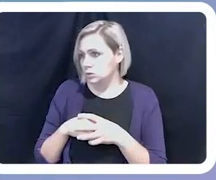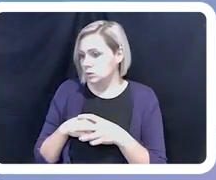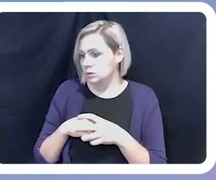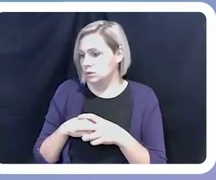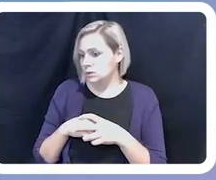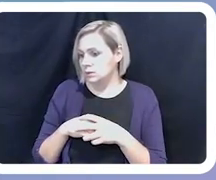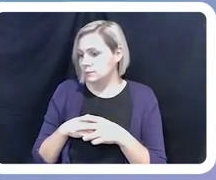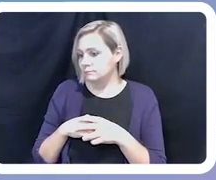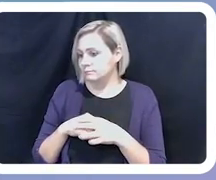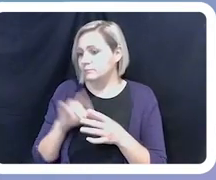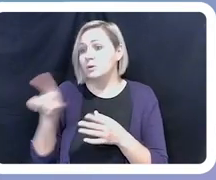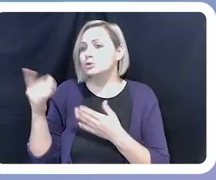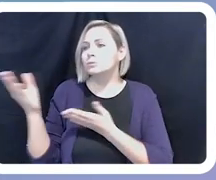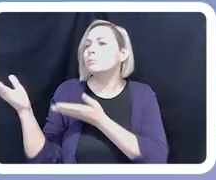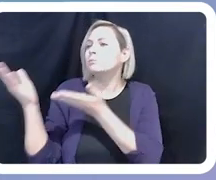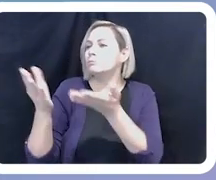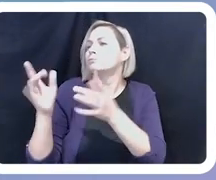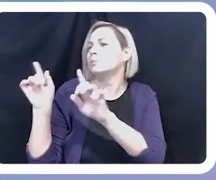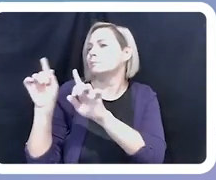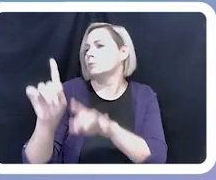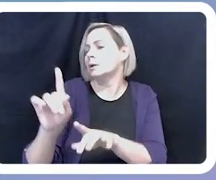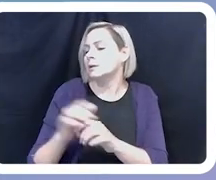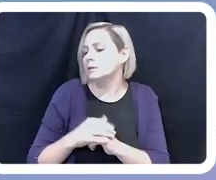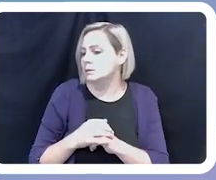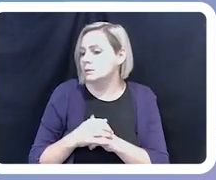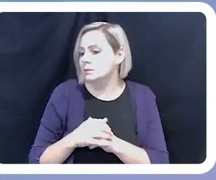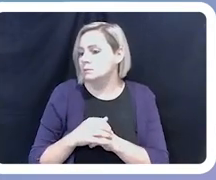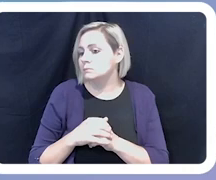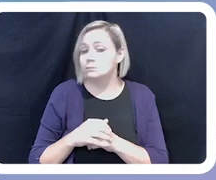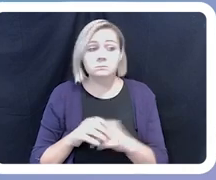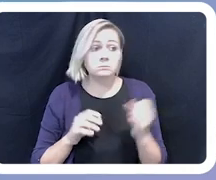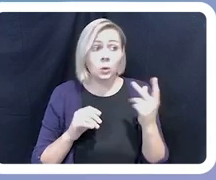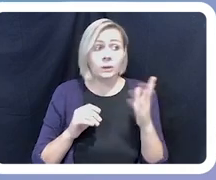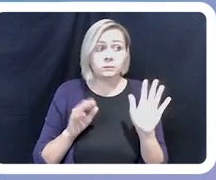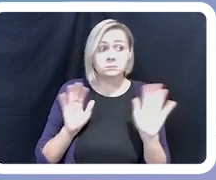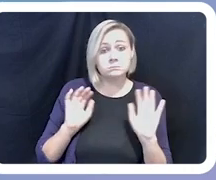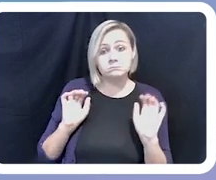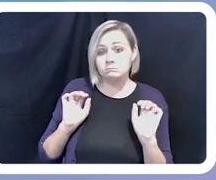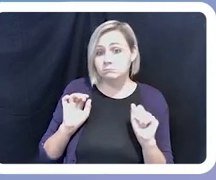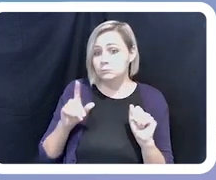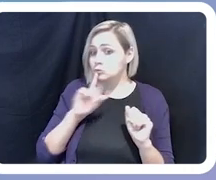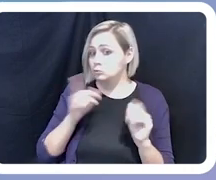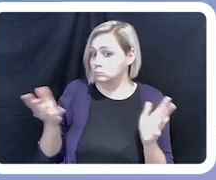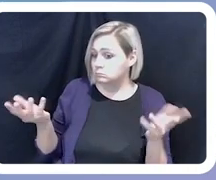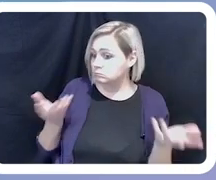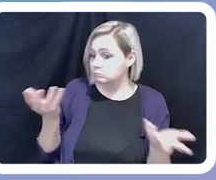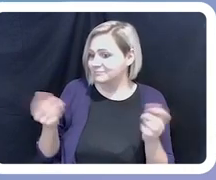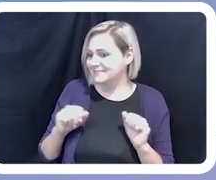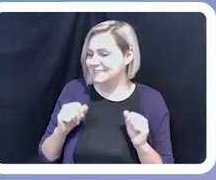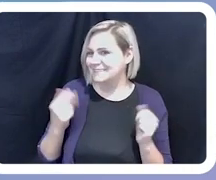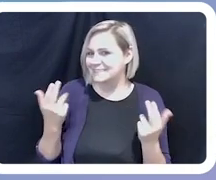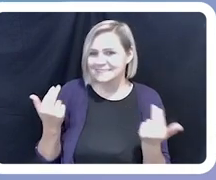Oh, what do we wanna do? We can just bring her out. Okay. Do you wanna?